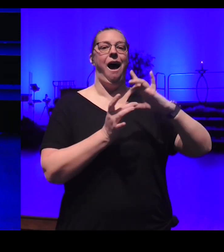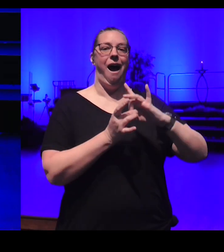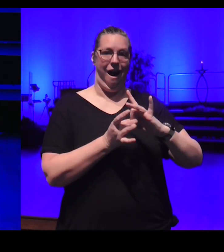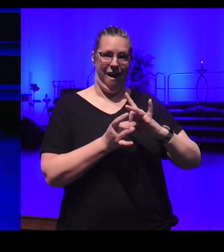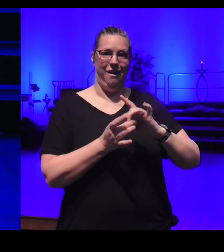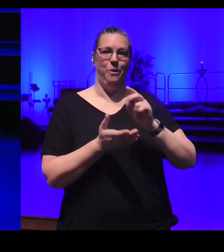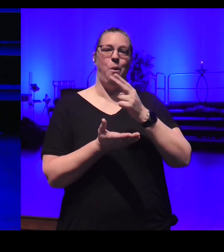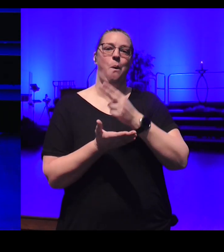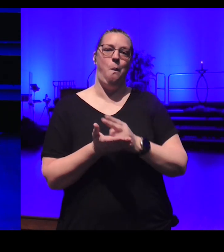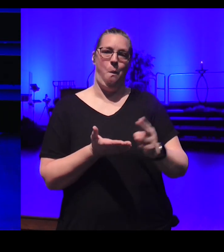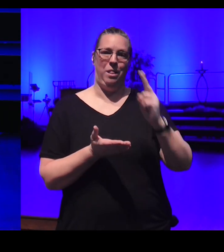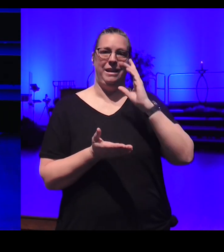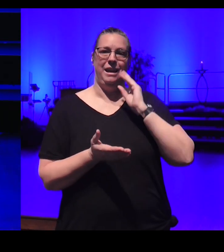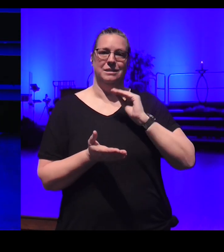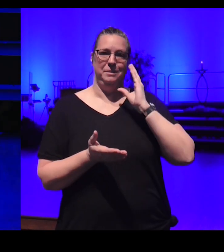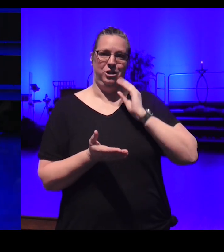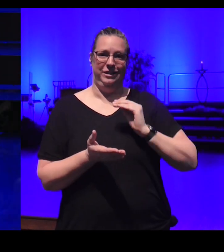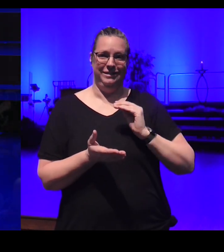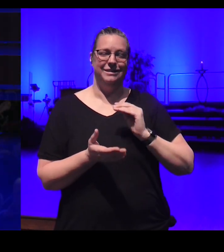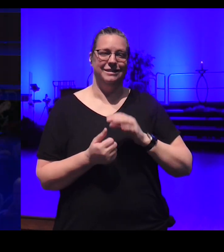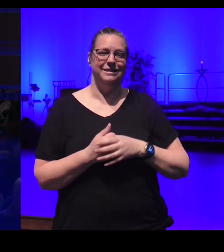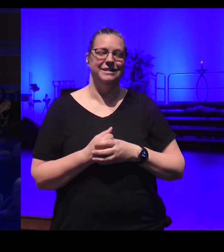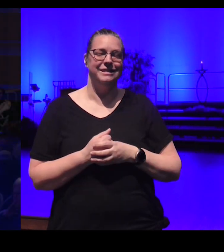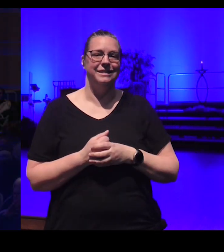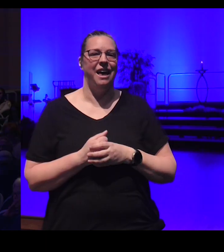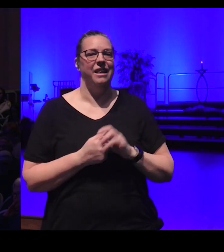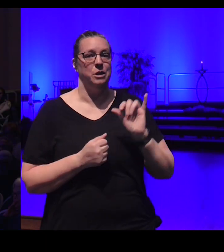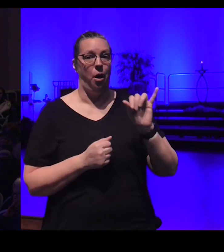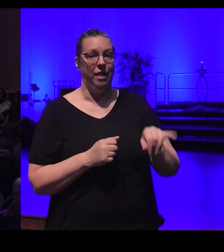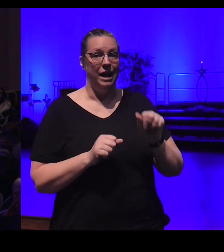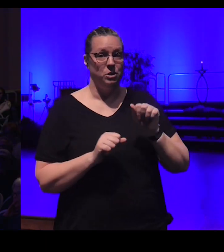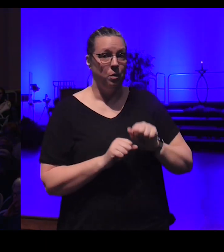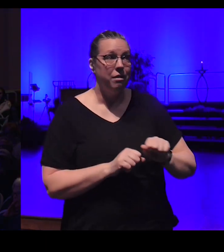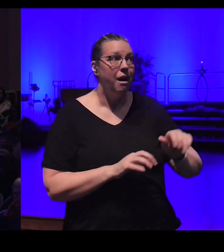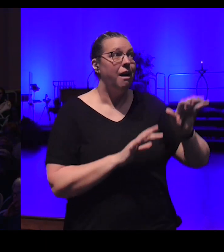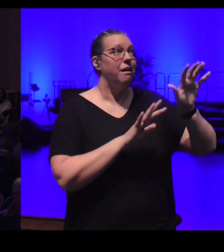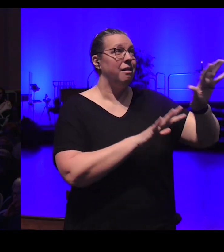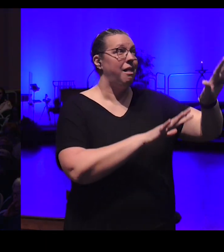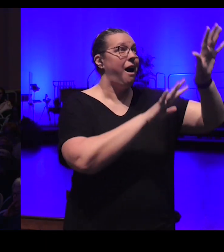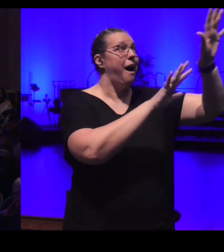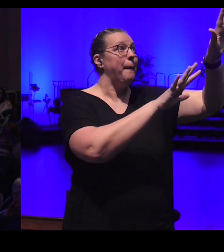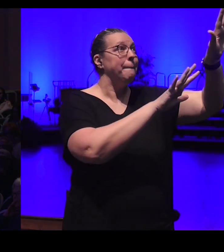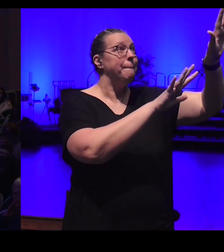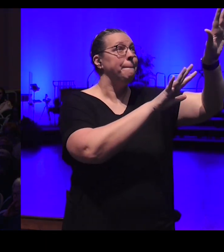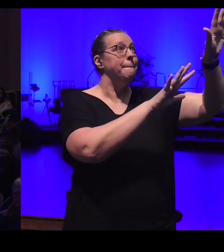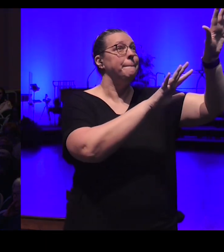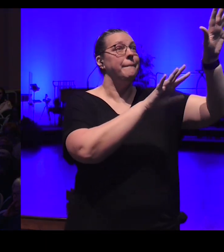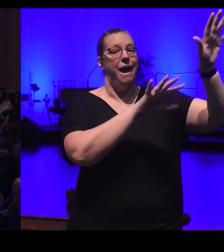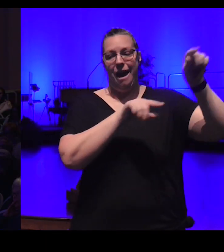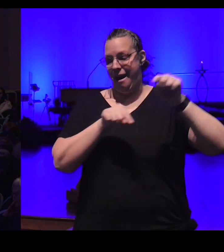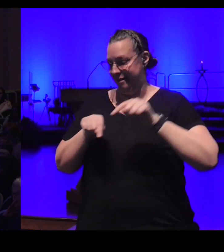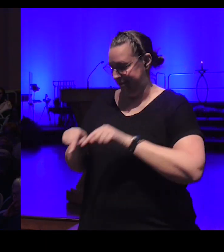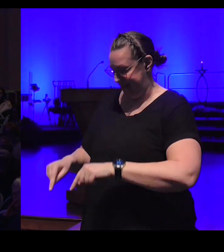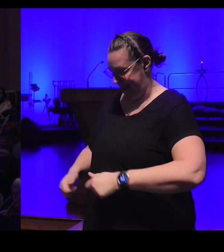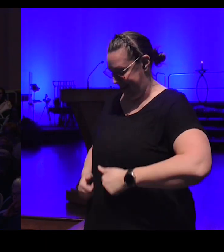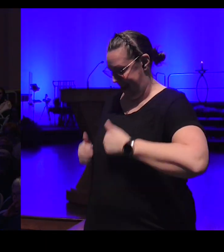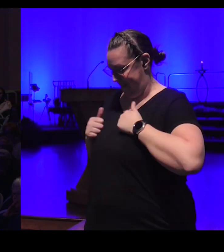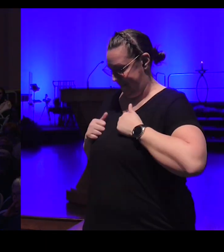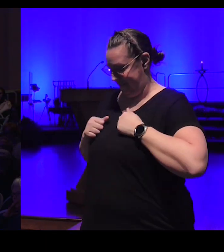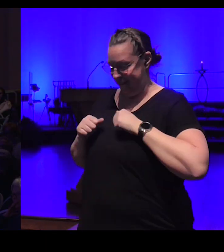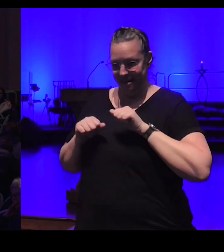experience. That's where the climb and the mountaintop and the soil